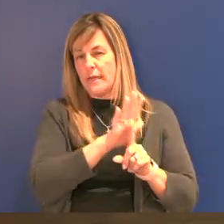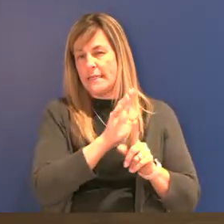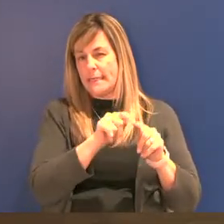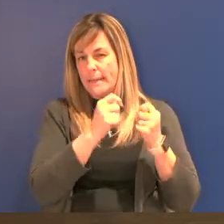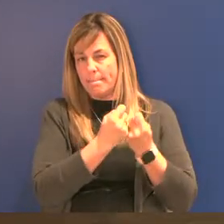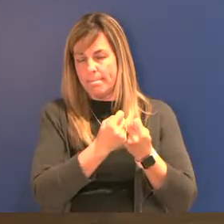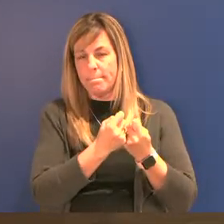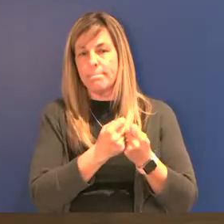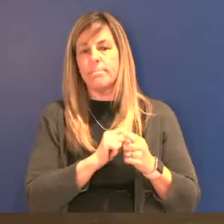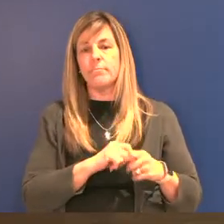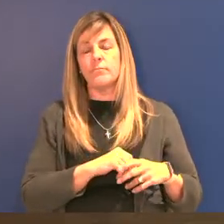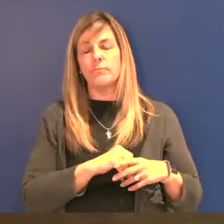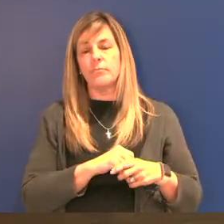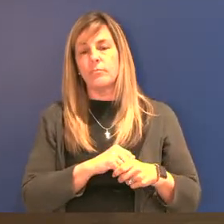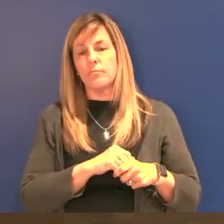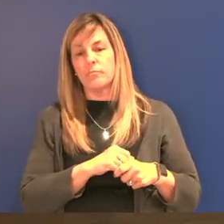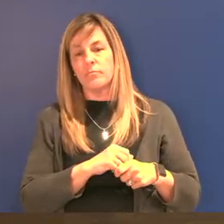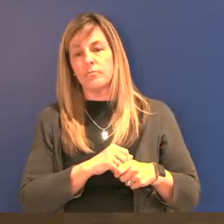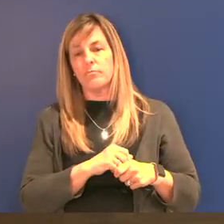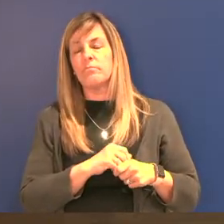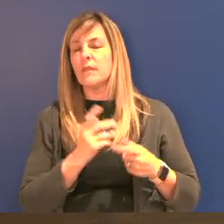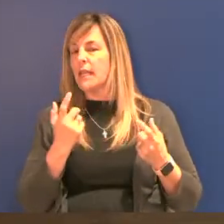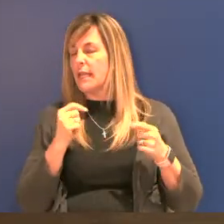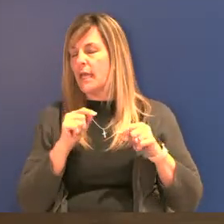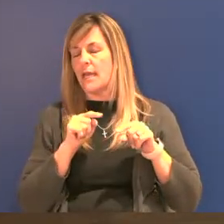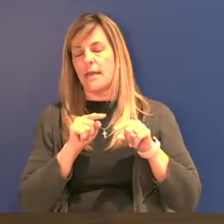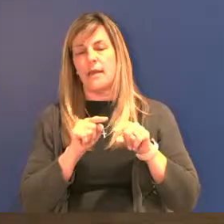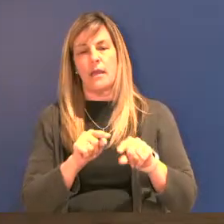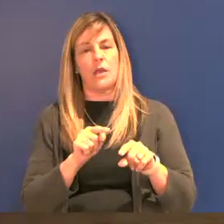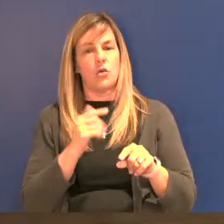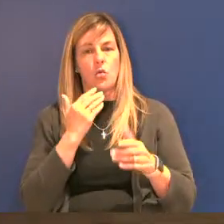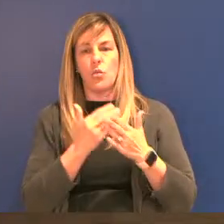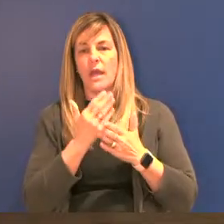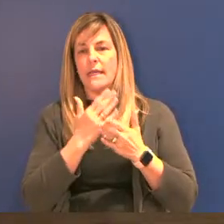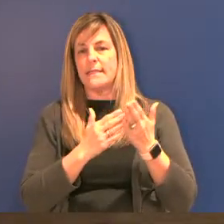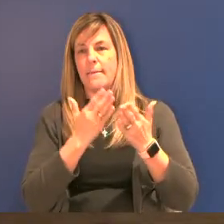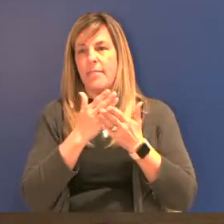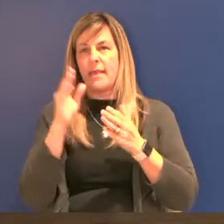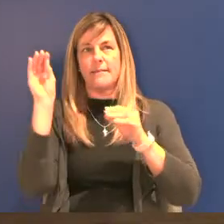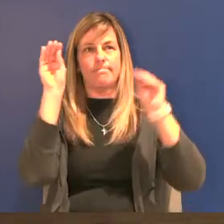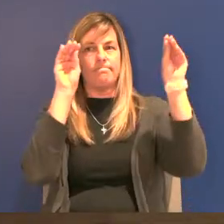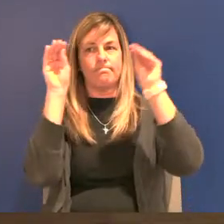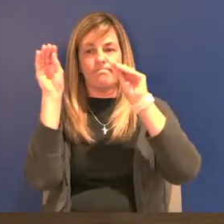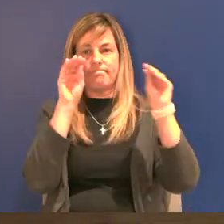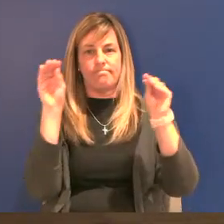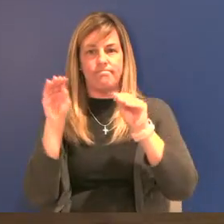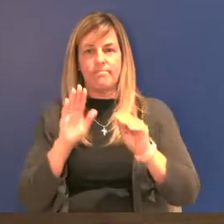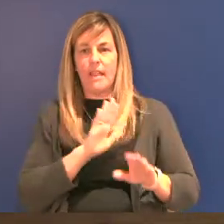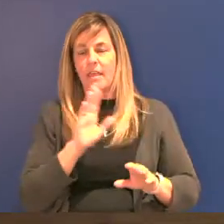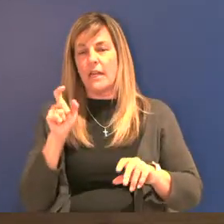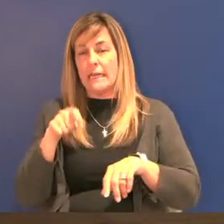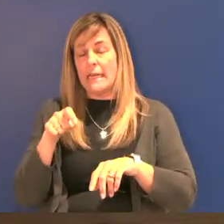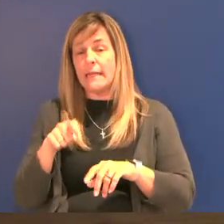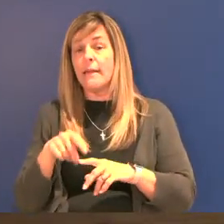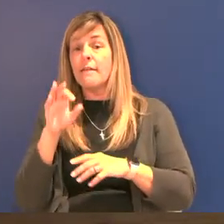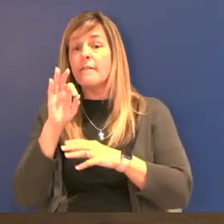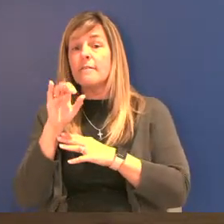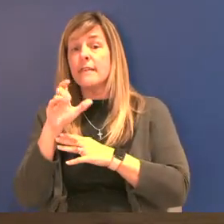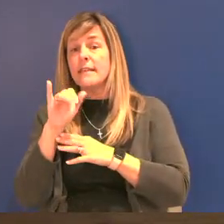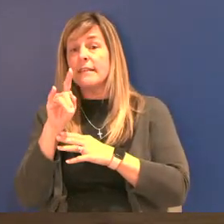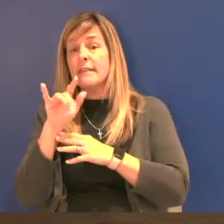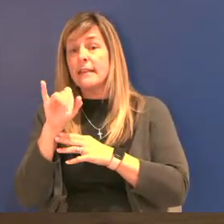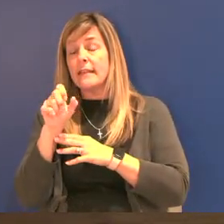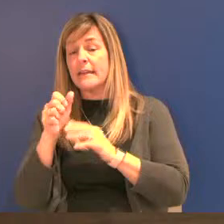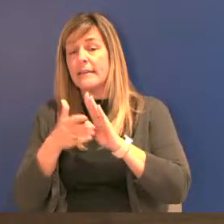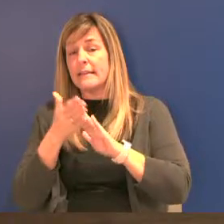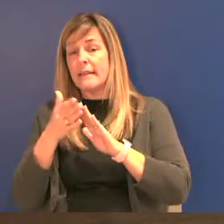And so it aligned very well to some of the items that they had identified as need. The facilities assessment is really